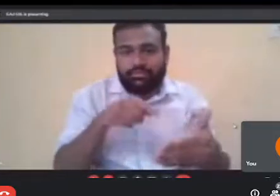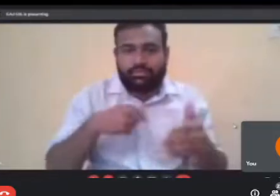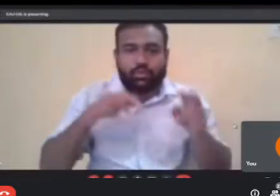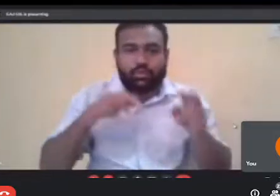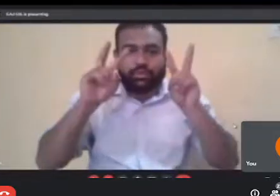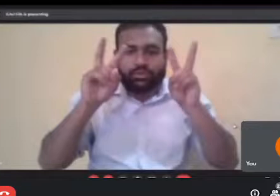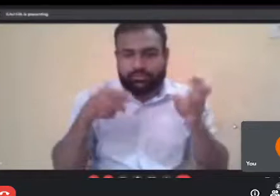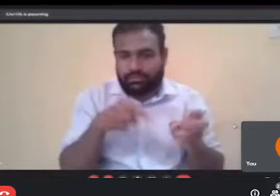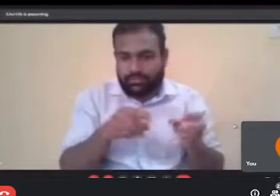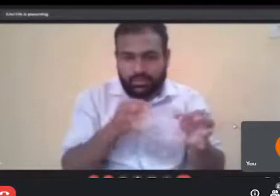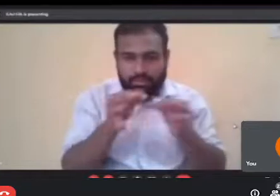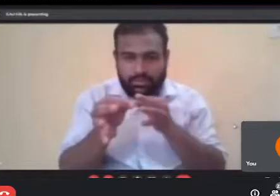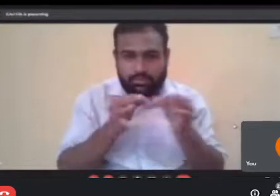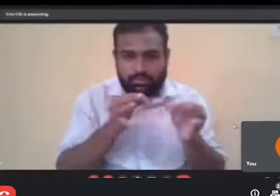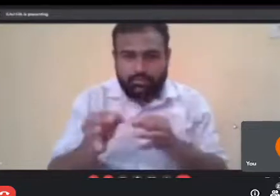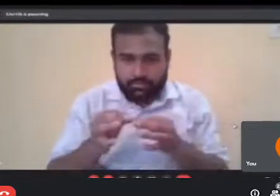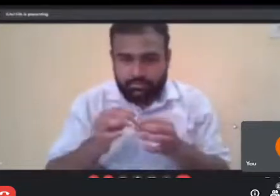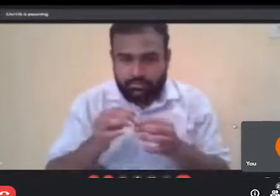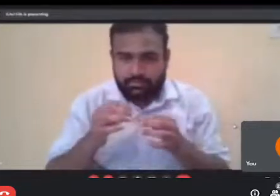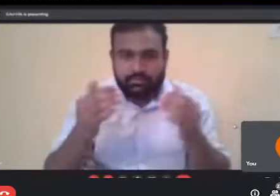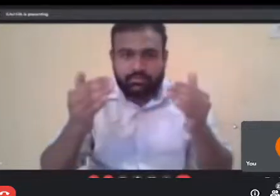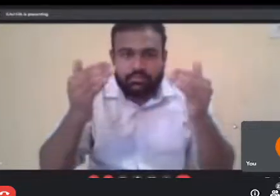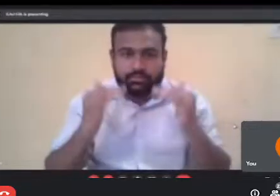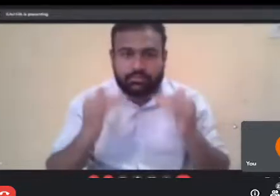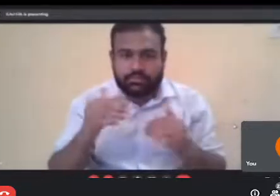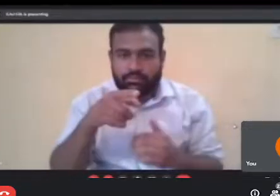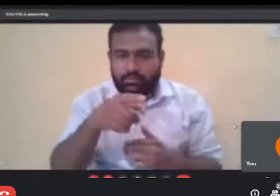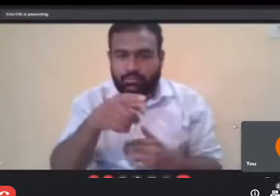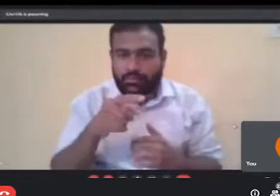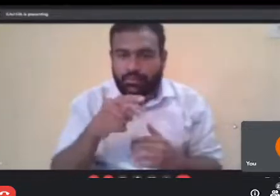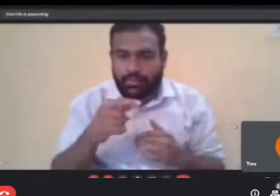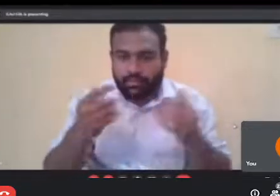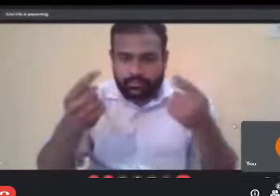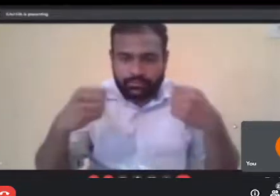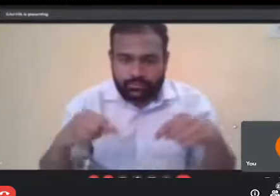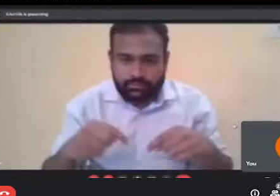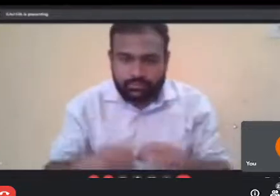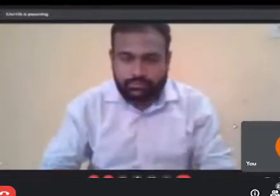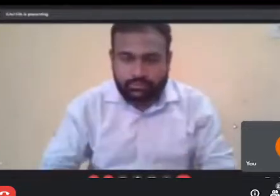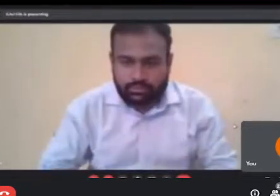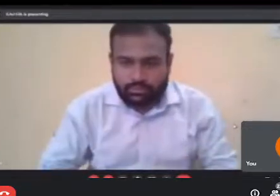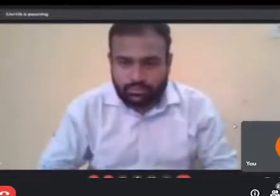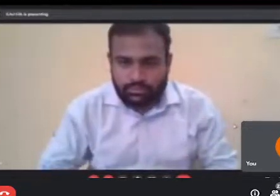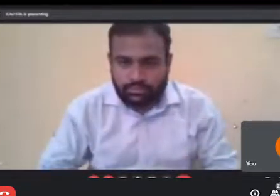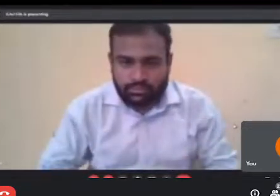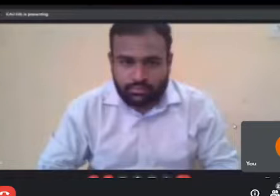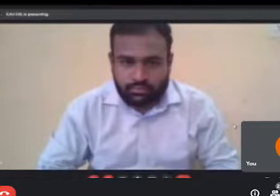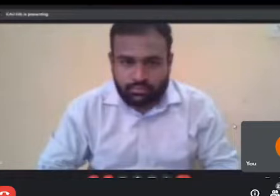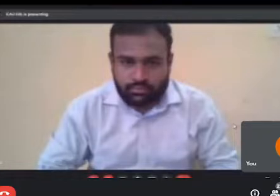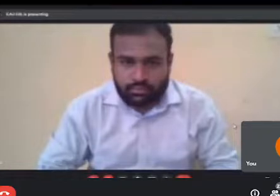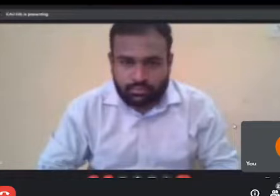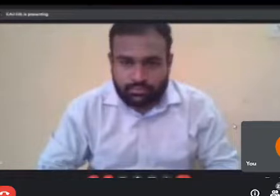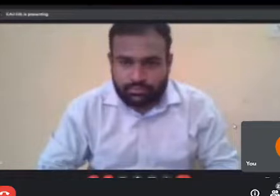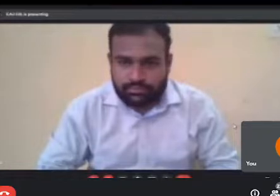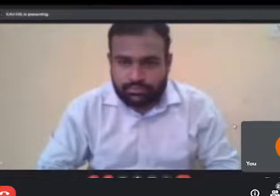different activities also coming. So this is how the first I'm going to explain over here. The next slide, please.